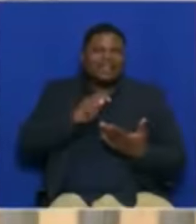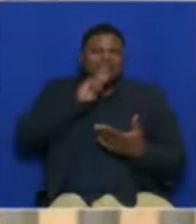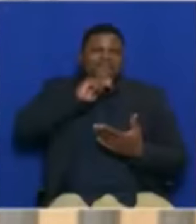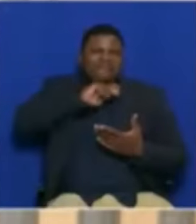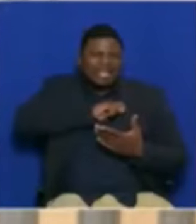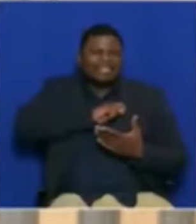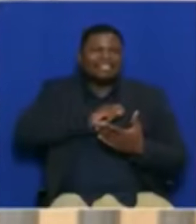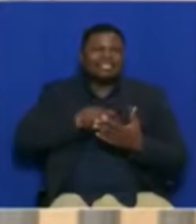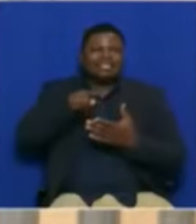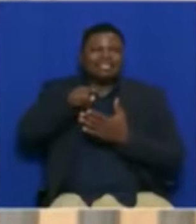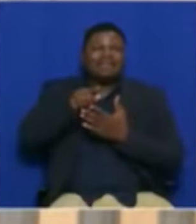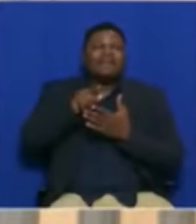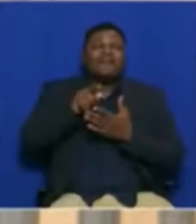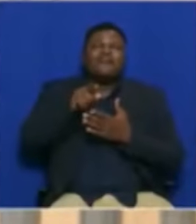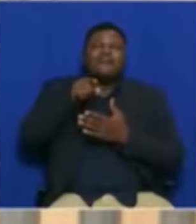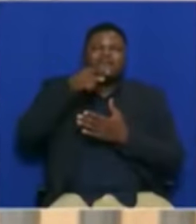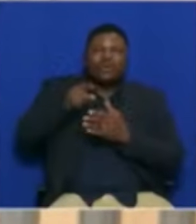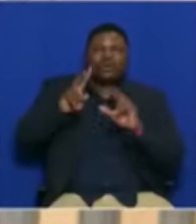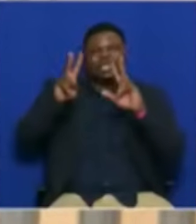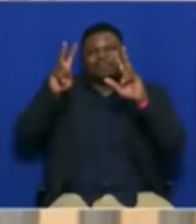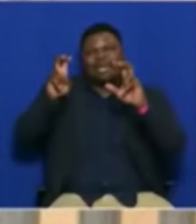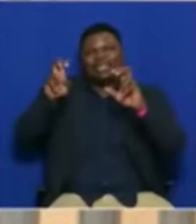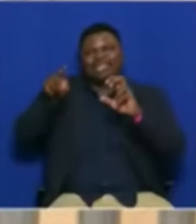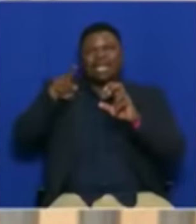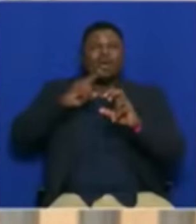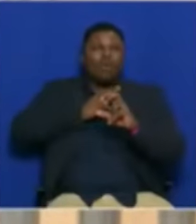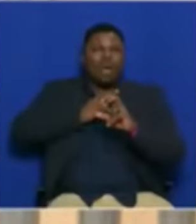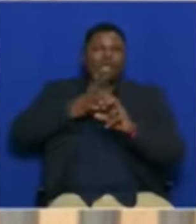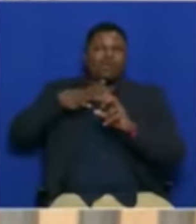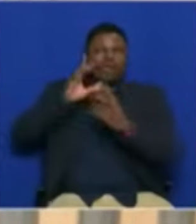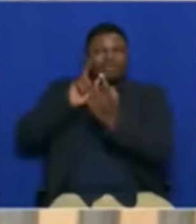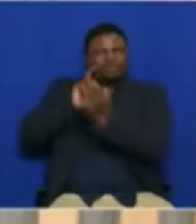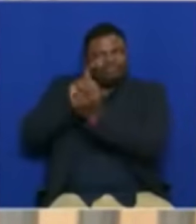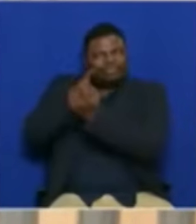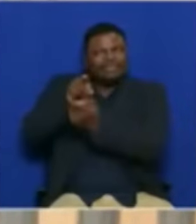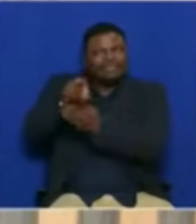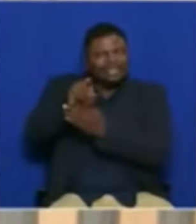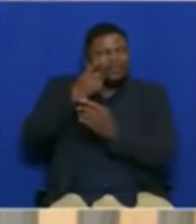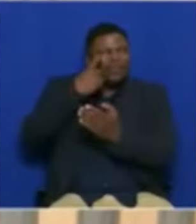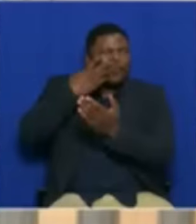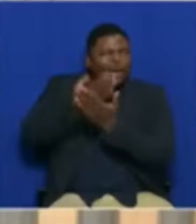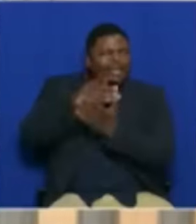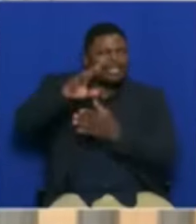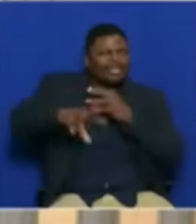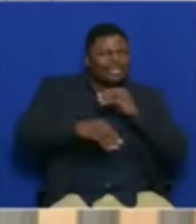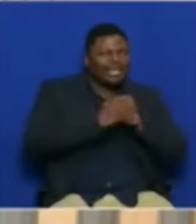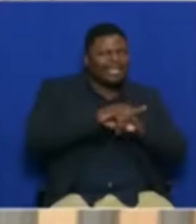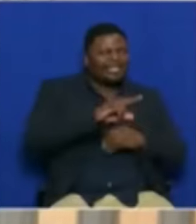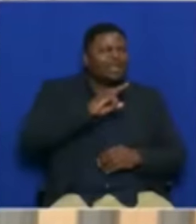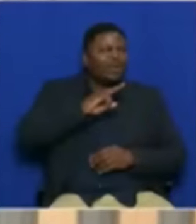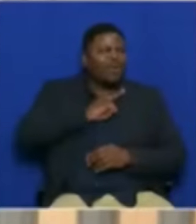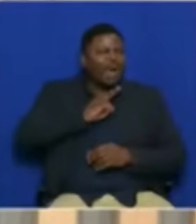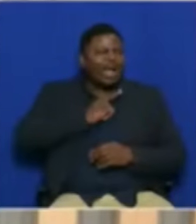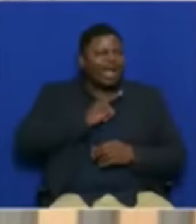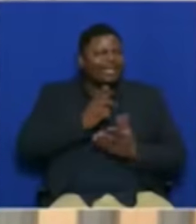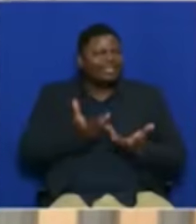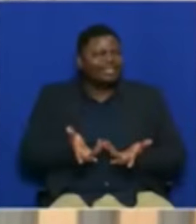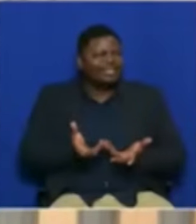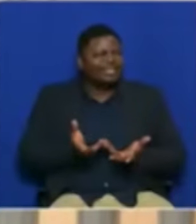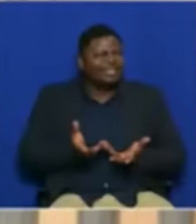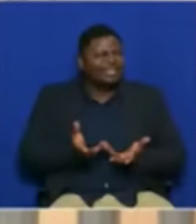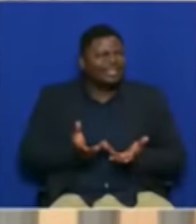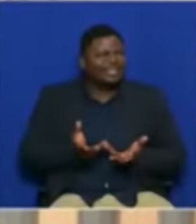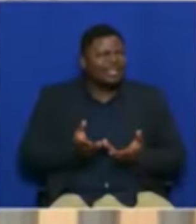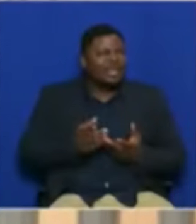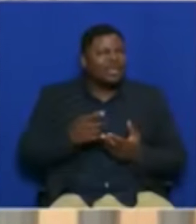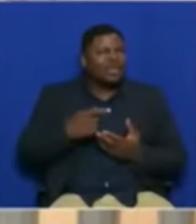particular witness to speak to when you approached them for a statement. What were you saying that they should